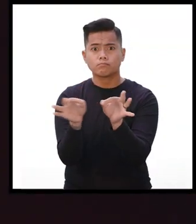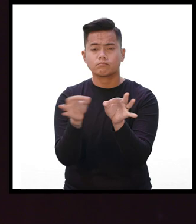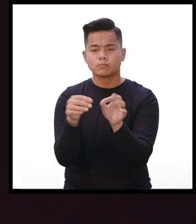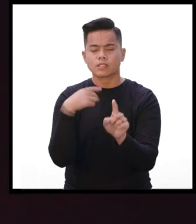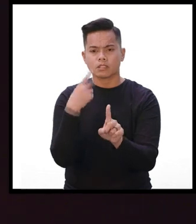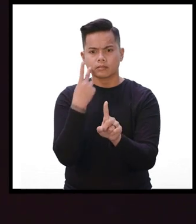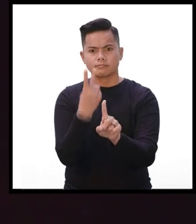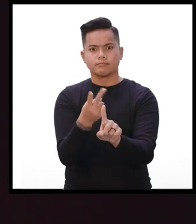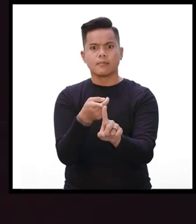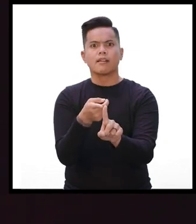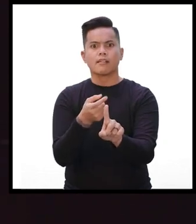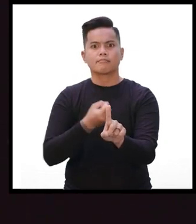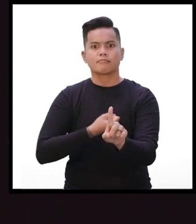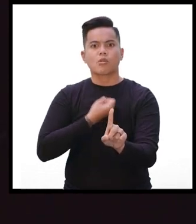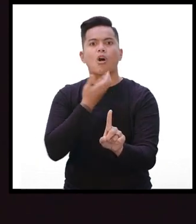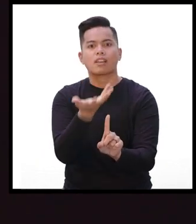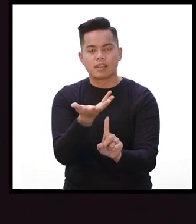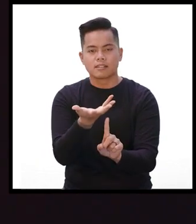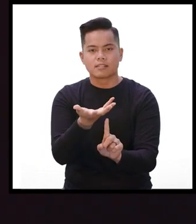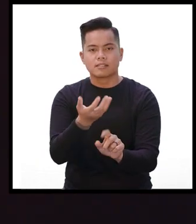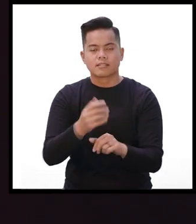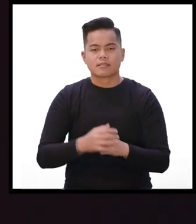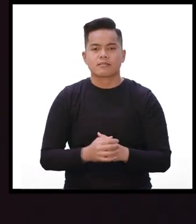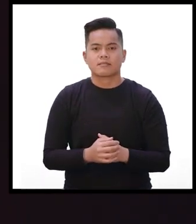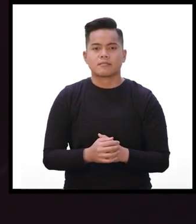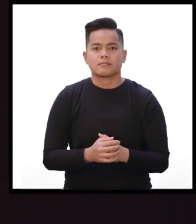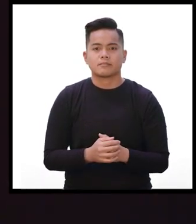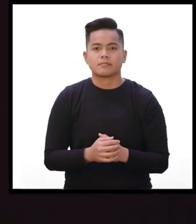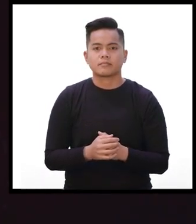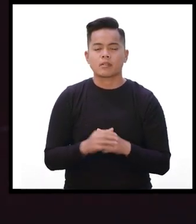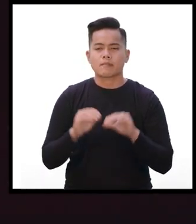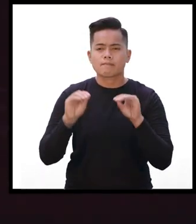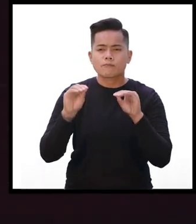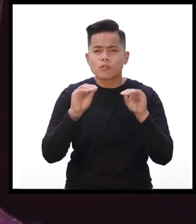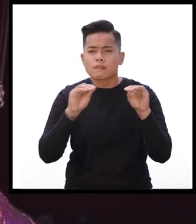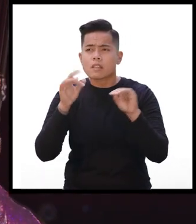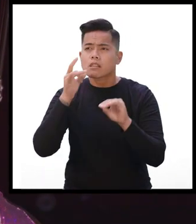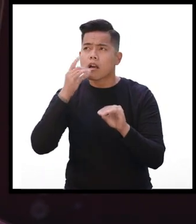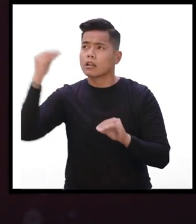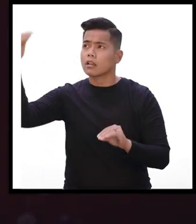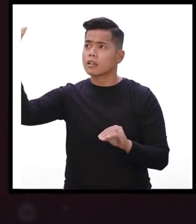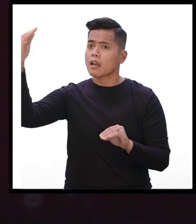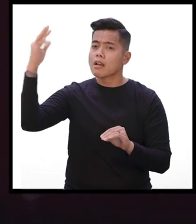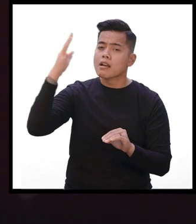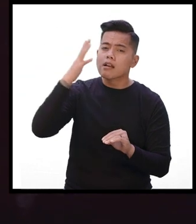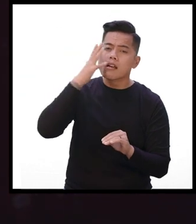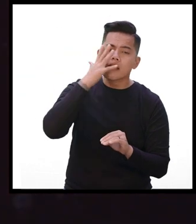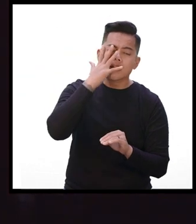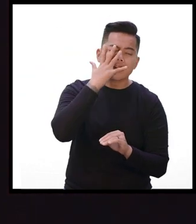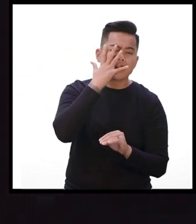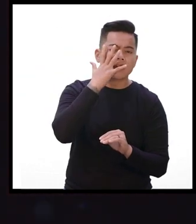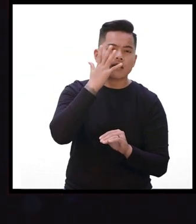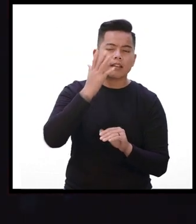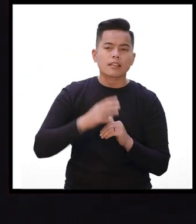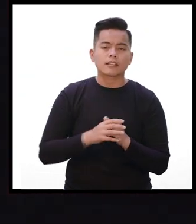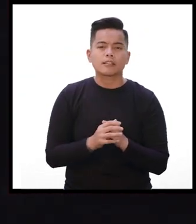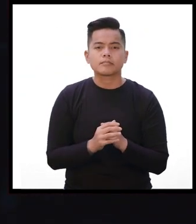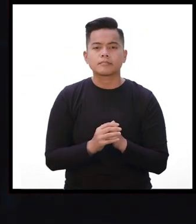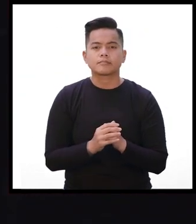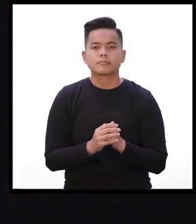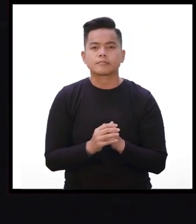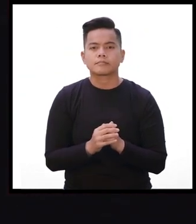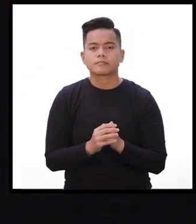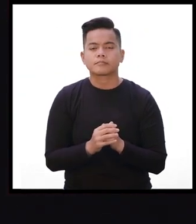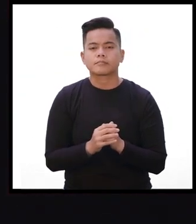describers and they see something poetic, in a movement and the way the light falls across